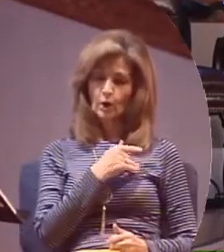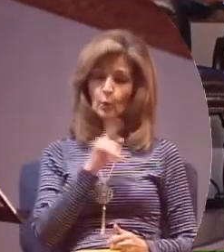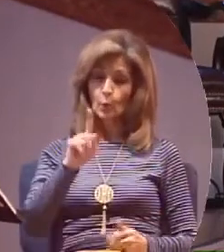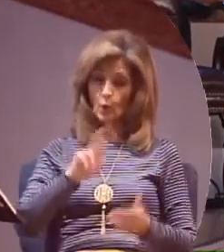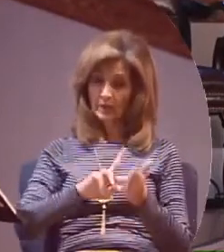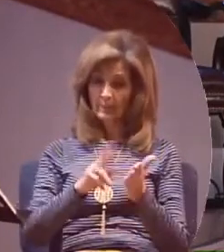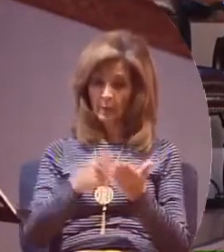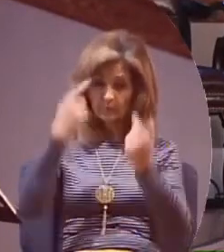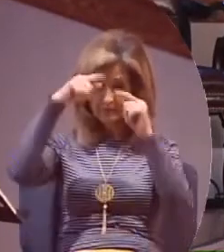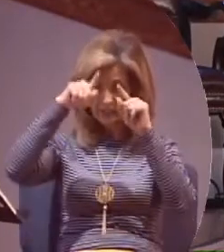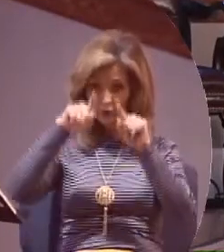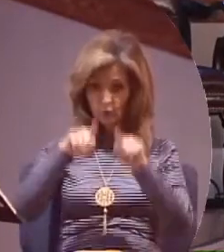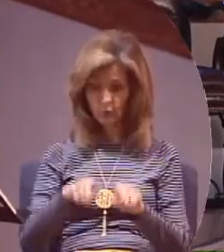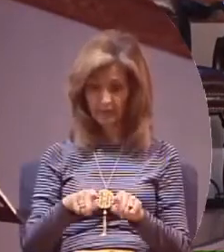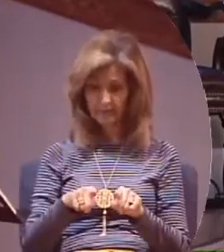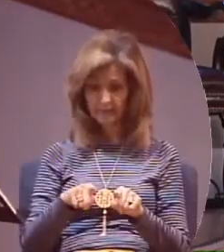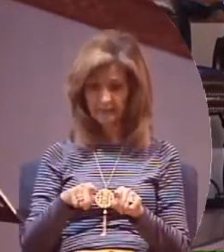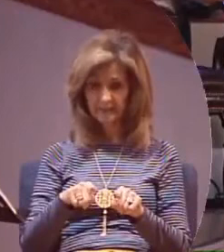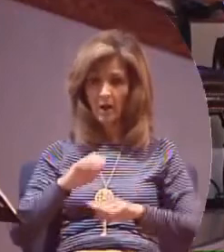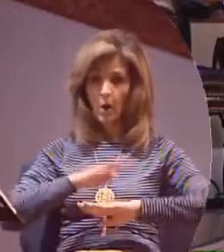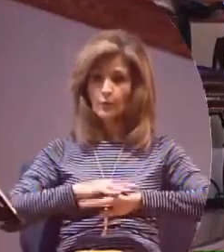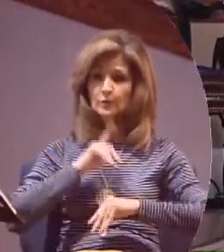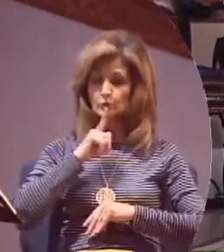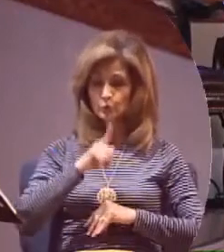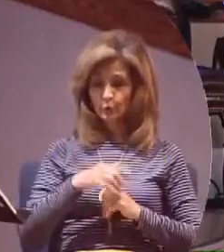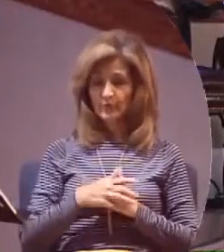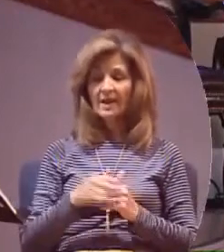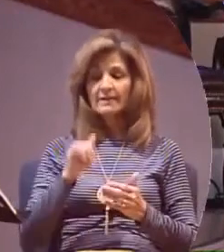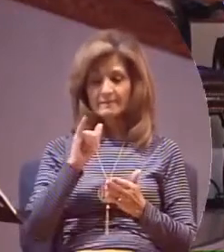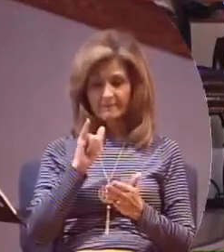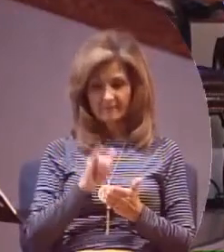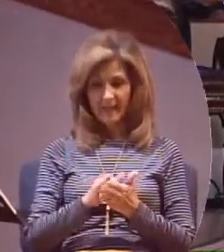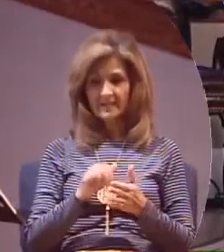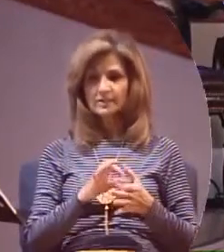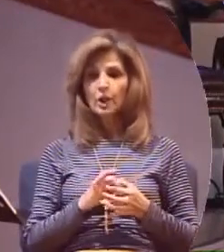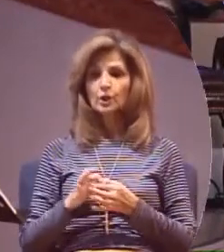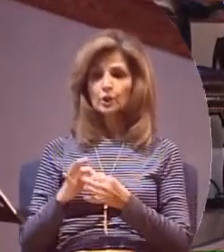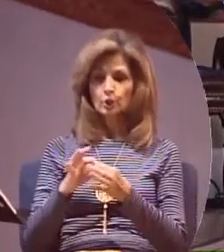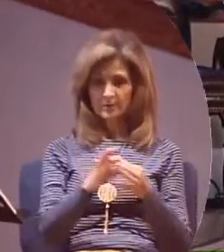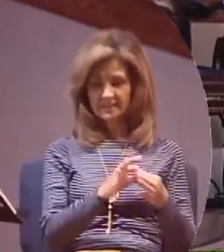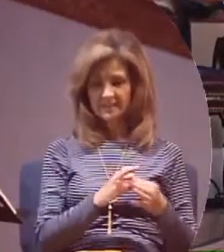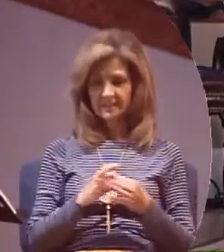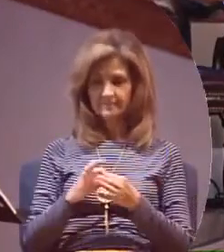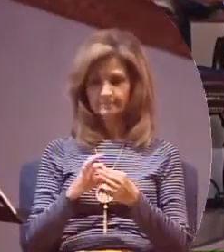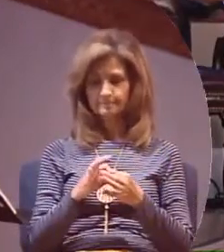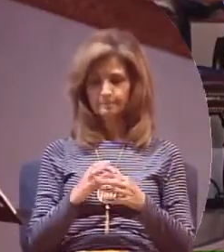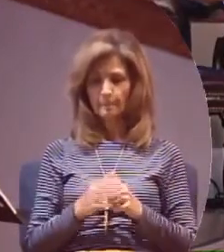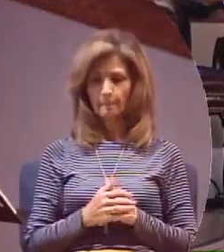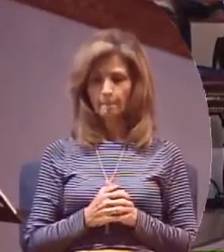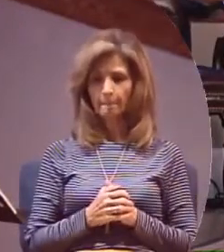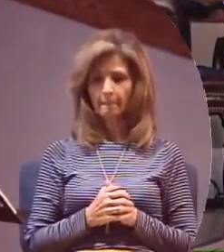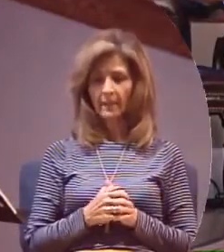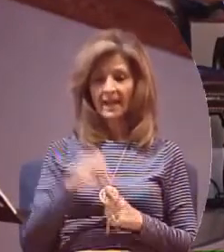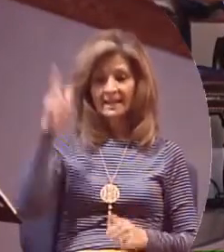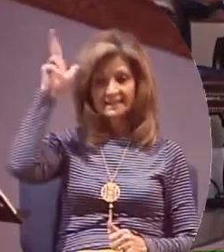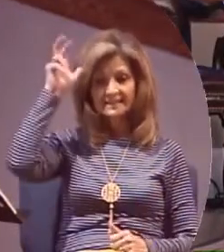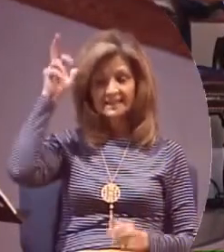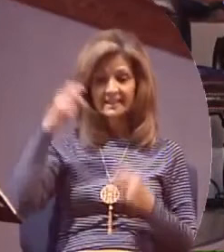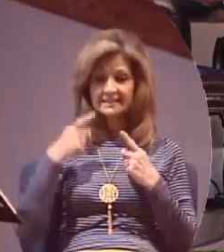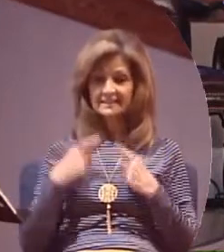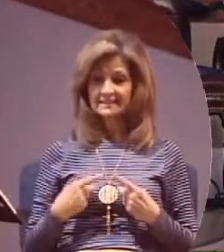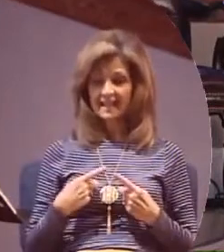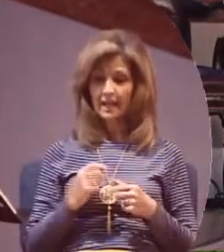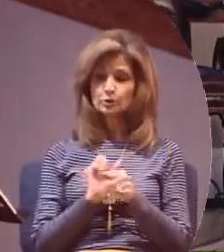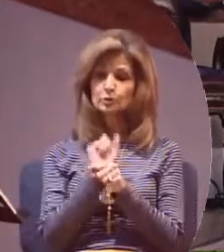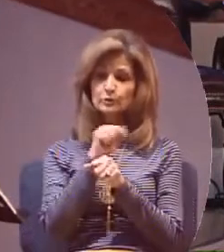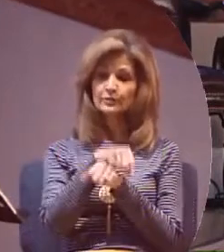an agreement on the truth. That is unity. I'll tell you what Satan's desire is to